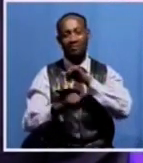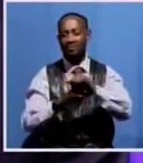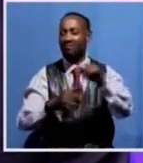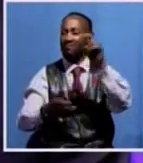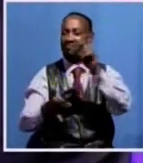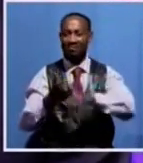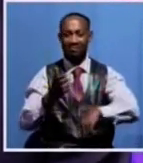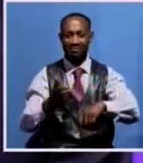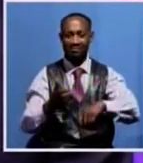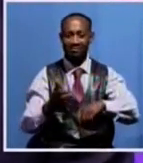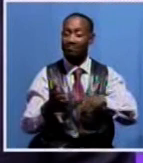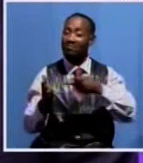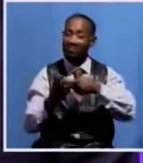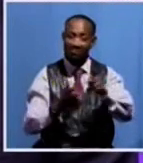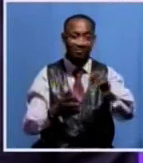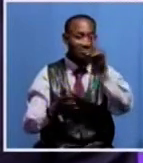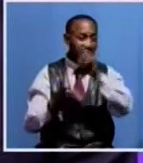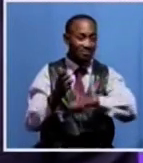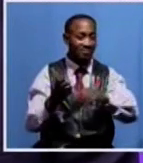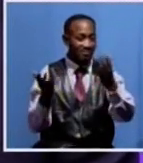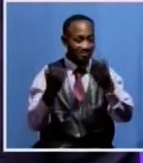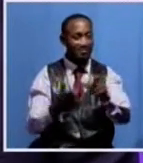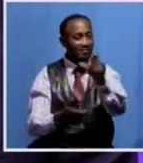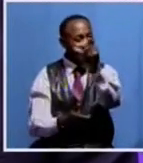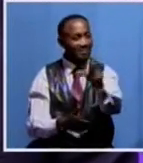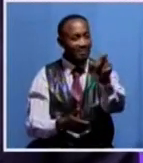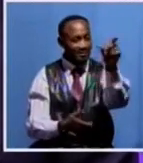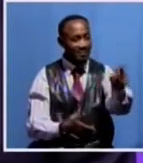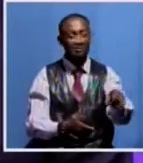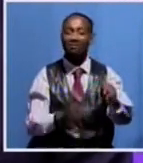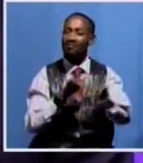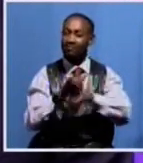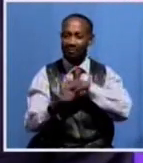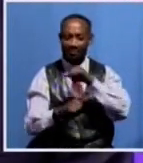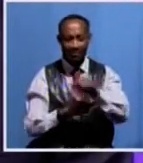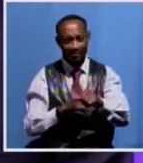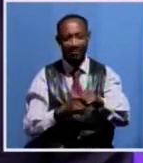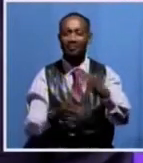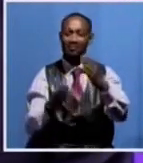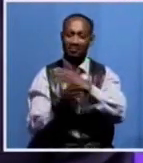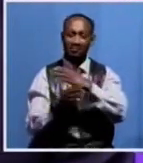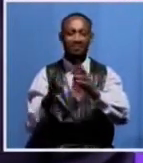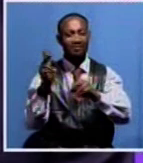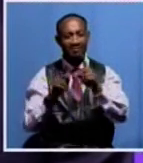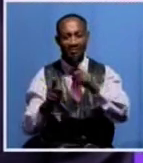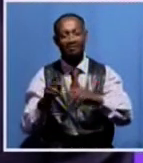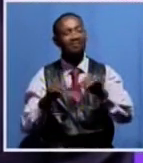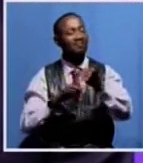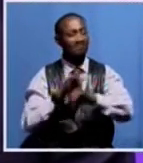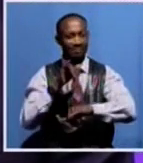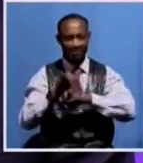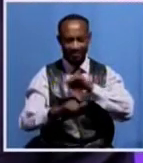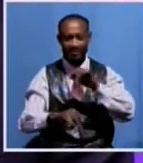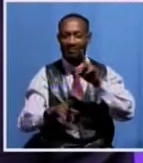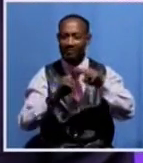Nobody wants to pay tax. Individuals cheat, businesses cheat. We are not the only country where businesses cheat. But it